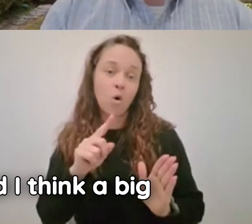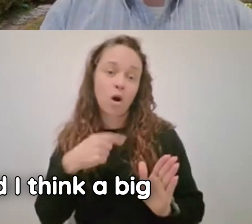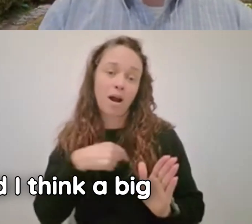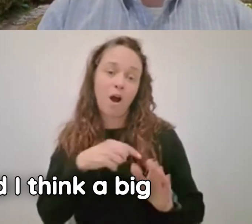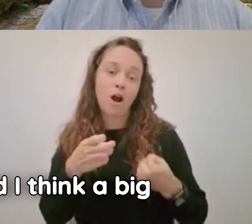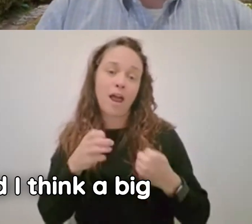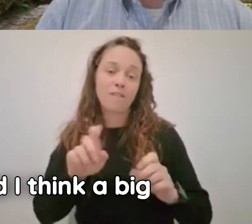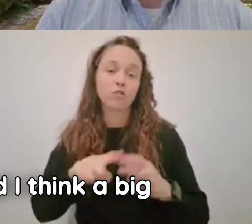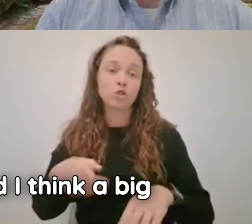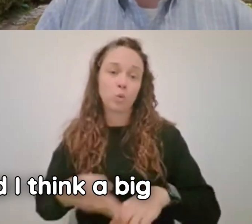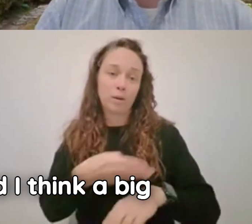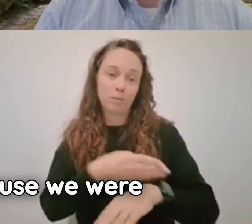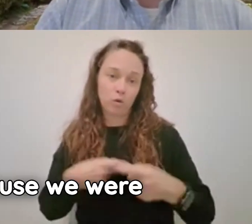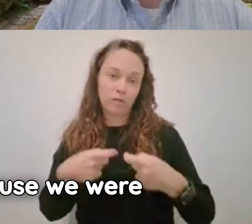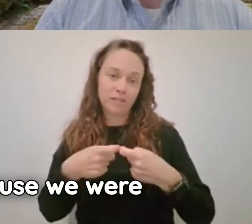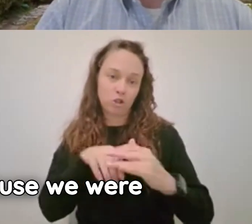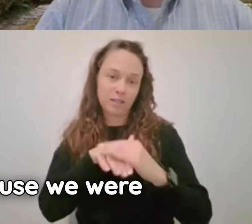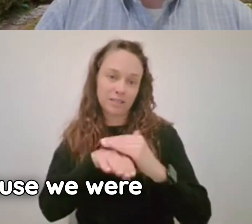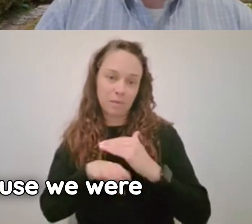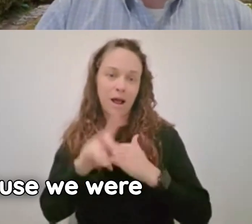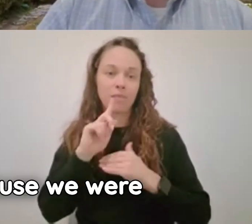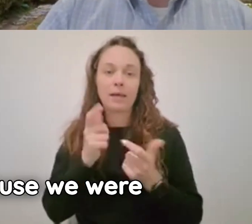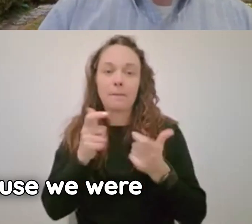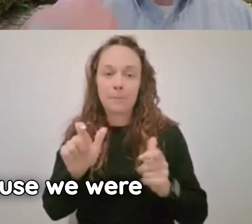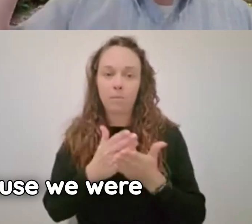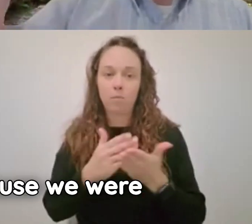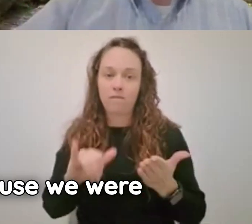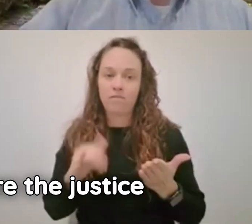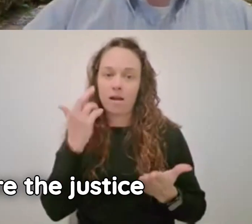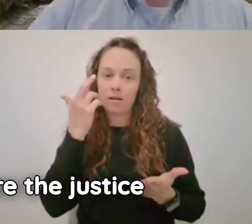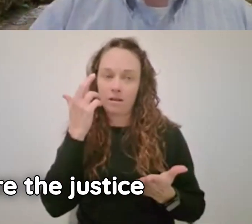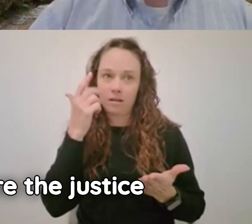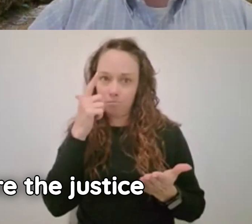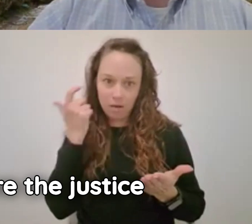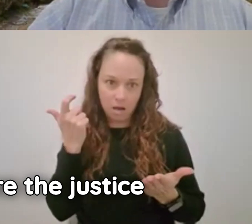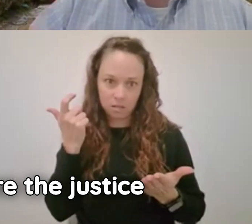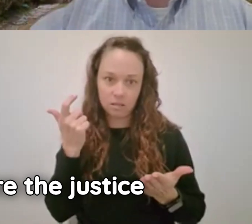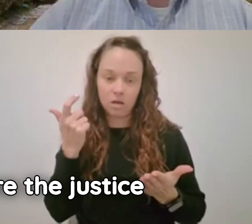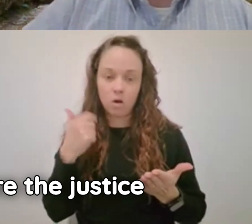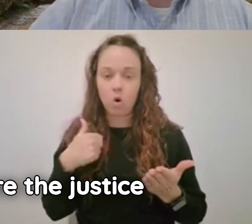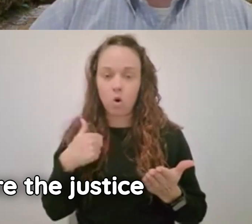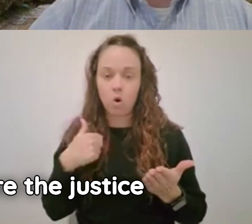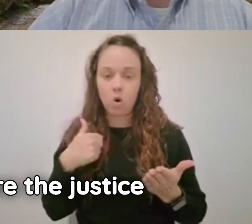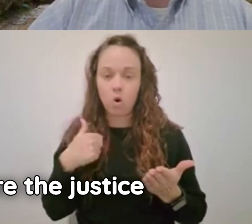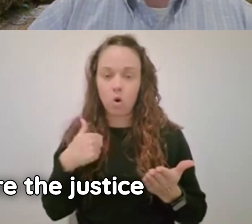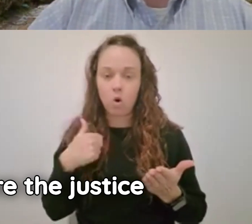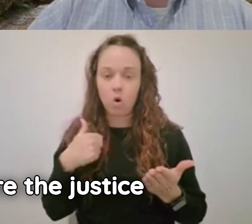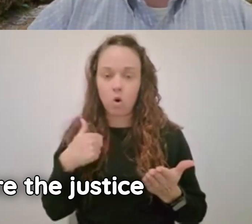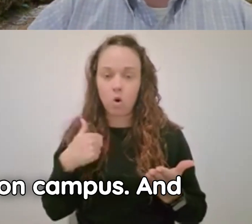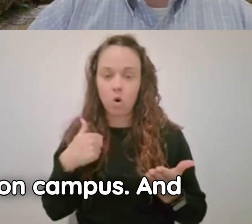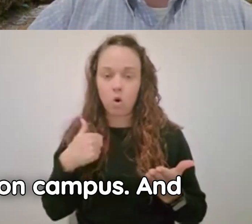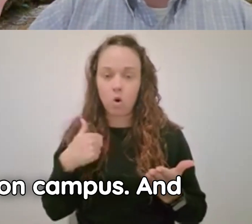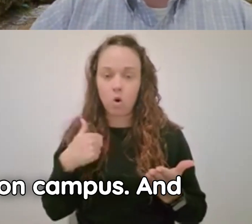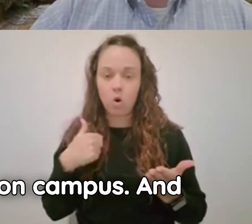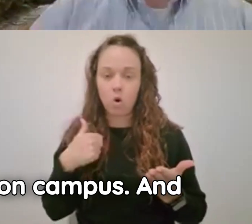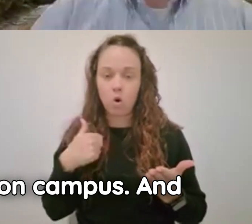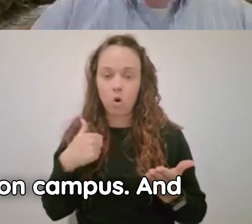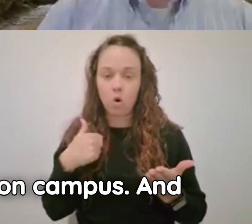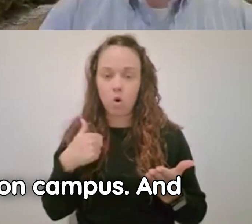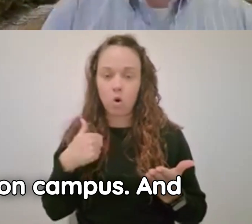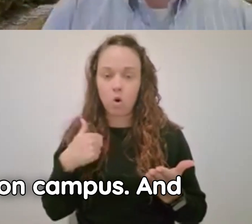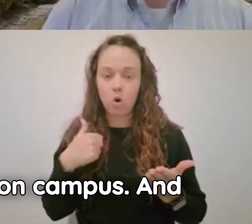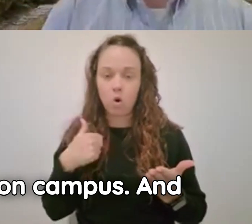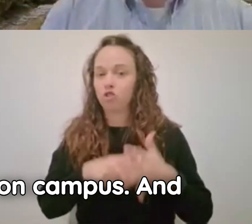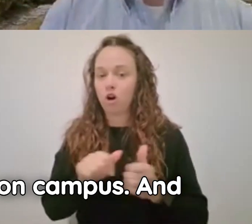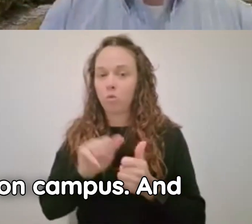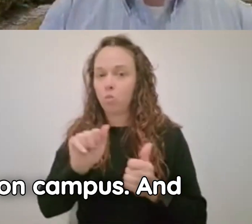digital accessibility. And I think a big portion of that is because we were starting with Ally before the justice auditors even showed up